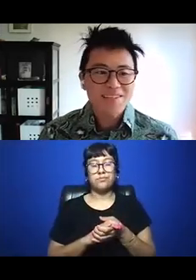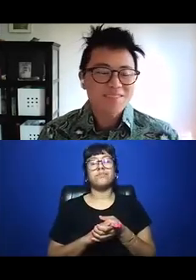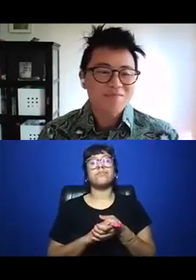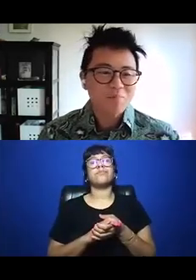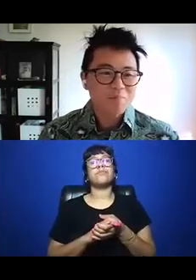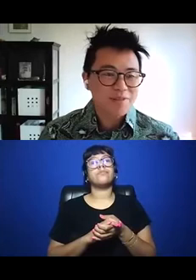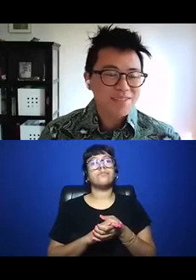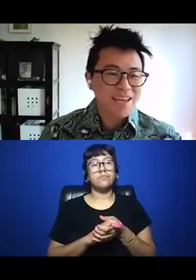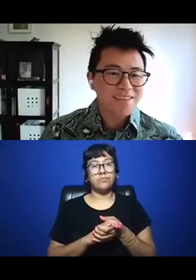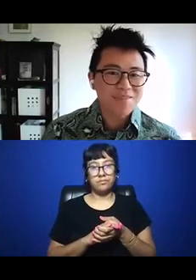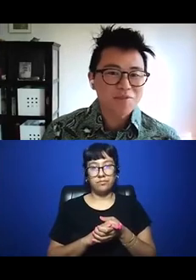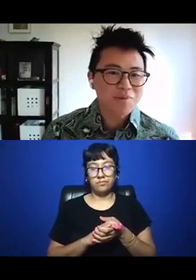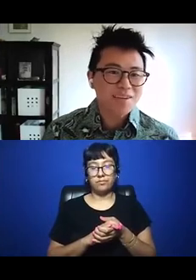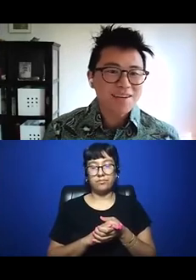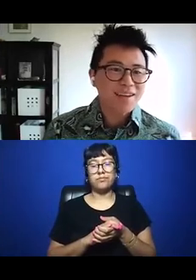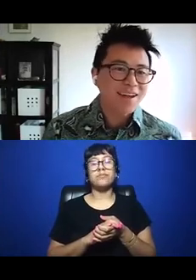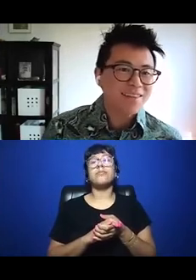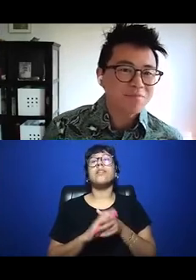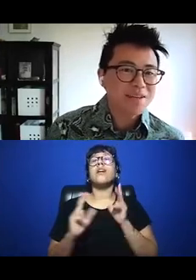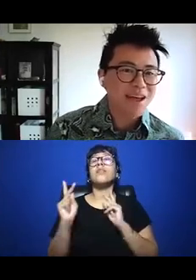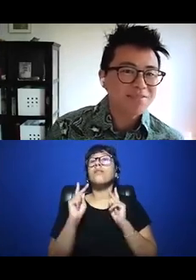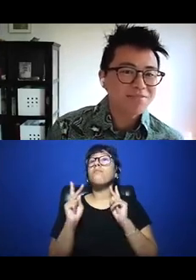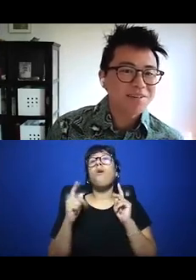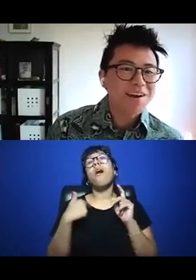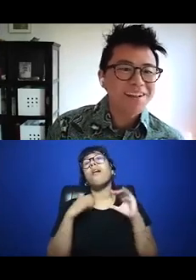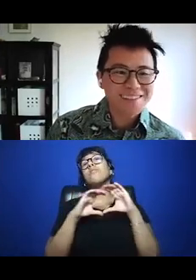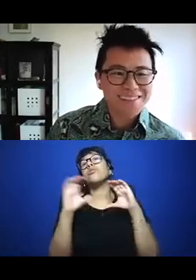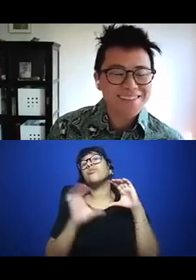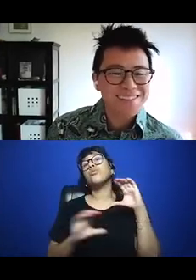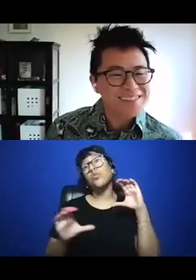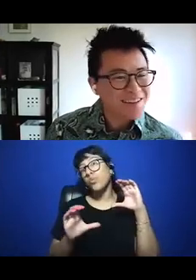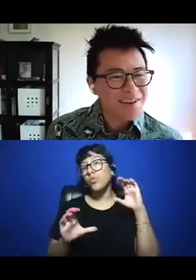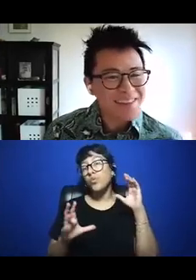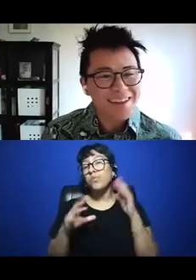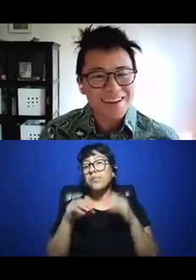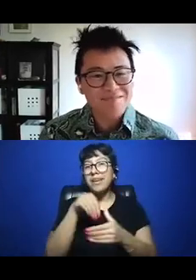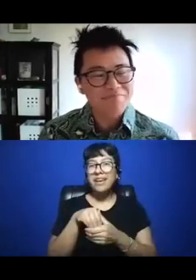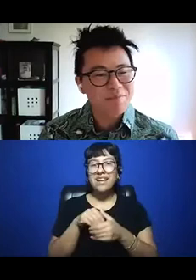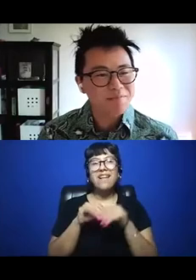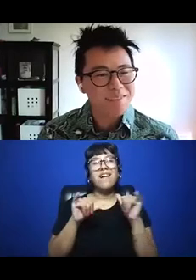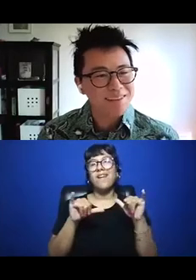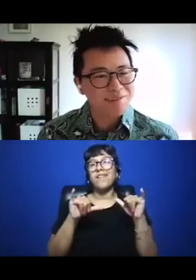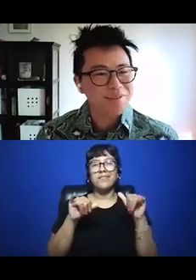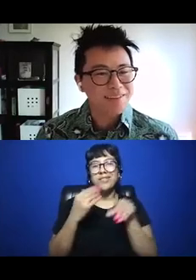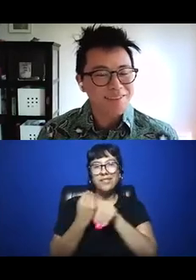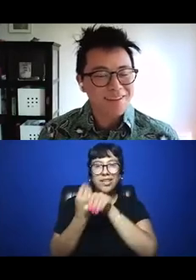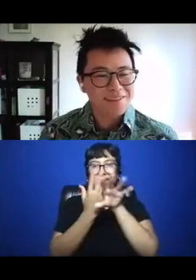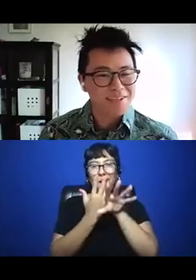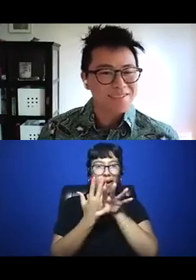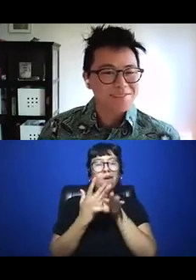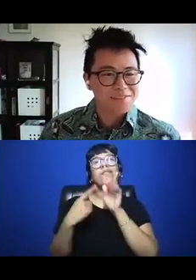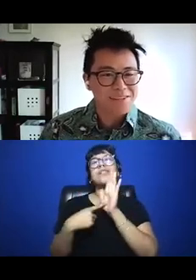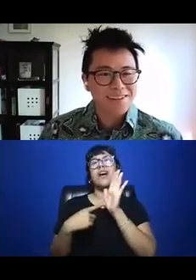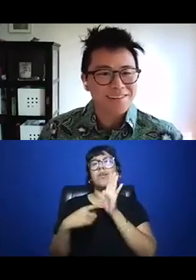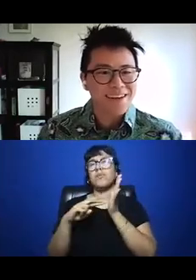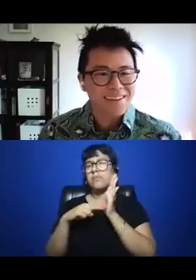we see people saying that they're zooming in and they mean having a video call, and in the same way that when people say they're Googling, what they really mean